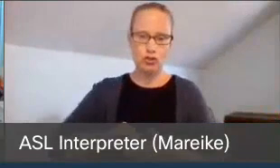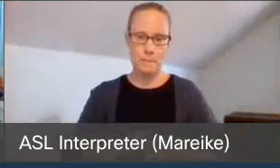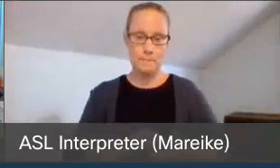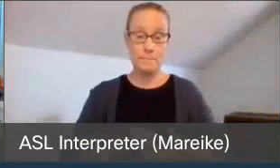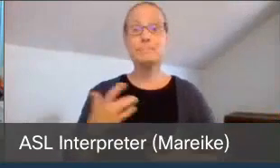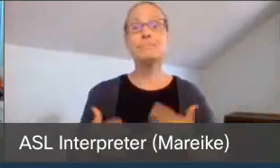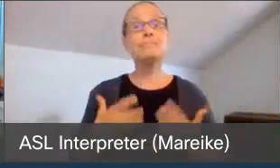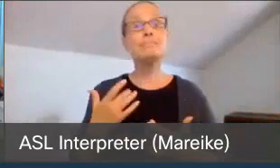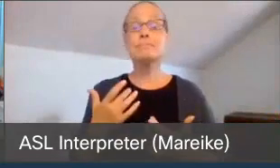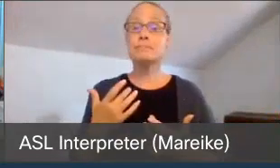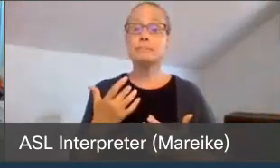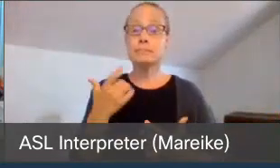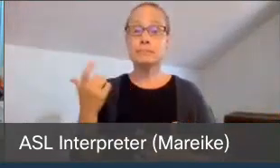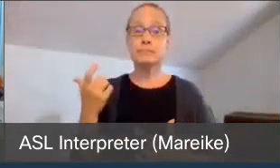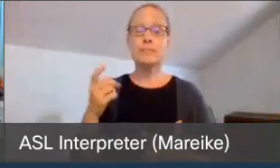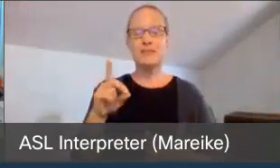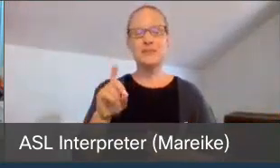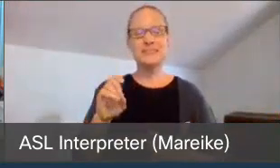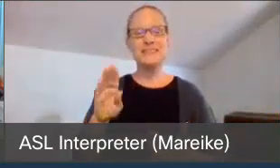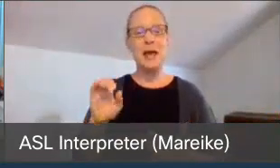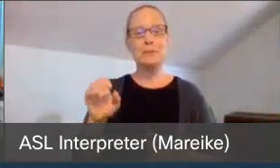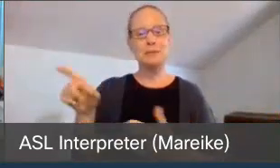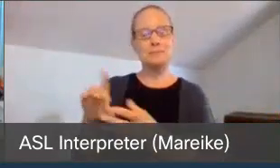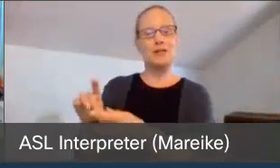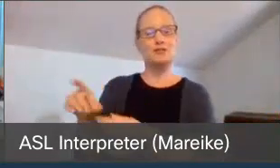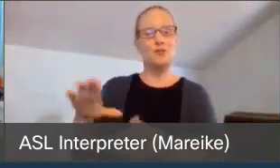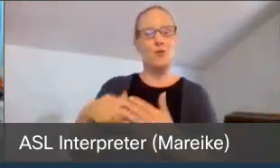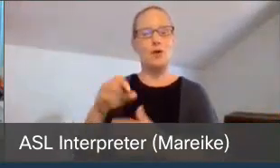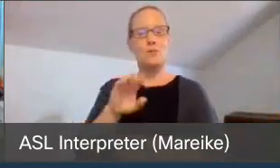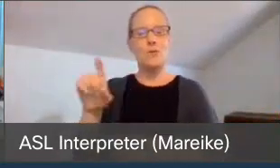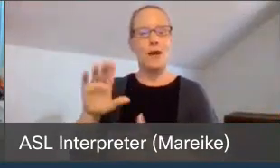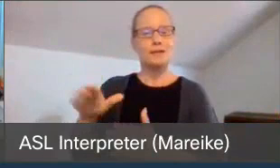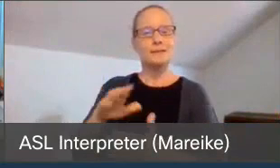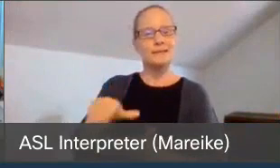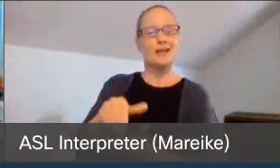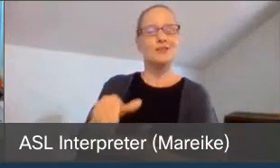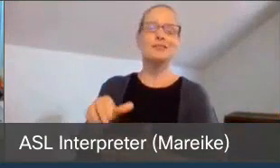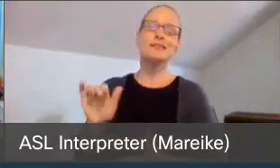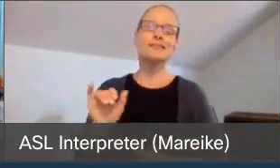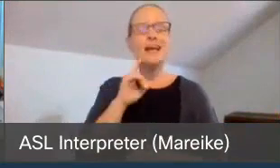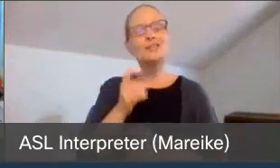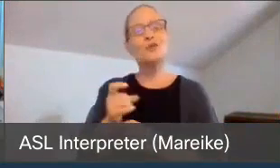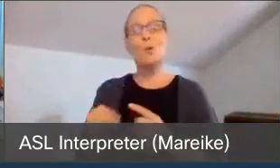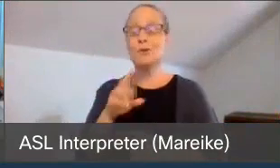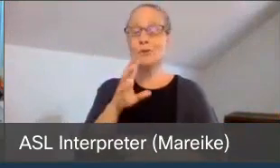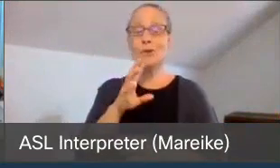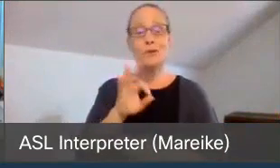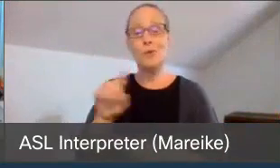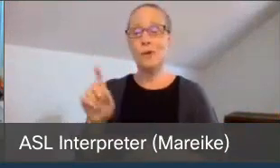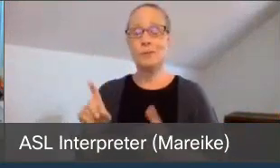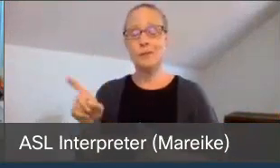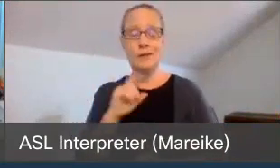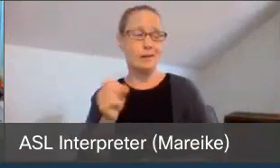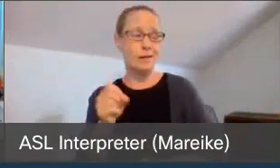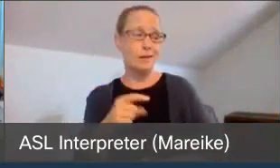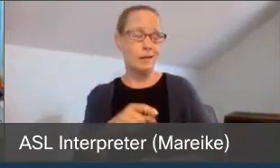about, again, Debbie talking about all of the 911 centers. There's sort of a joke when you talk to 911 folks and they're like, yeah, you've seen